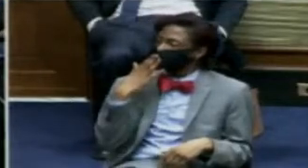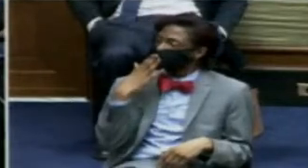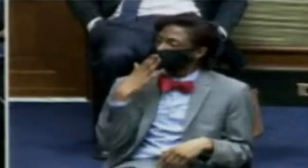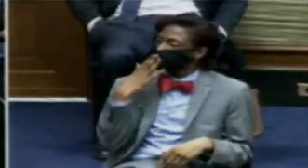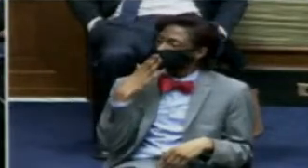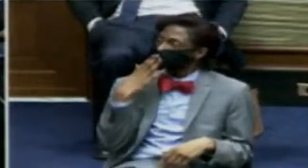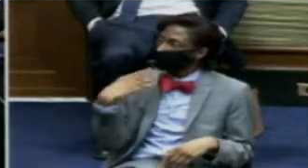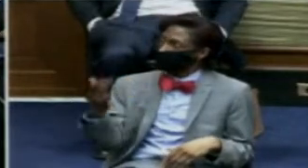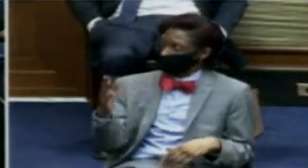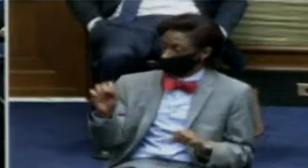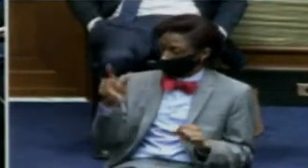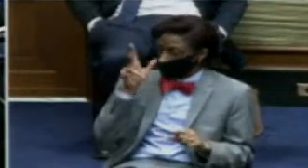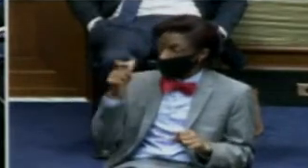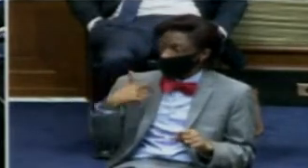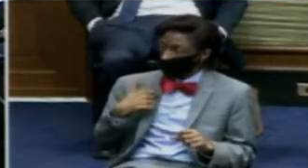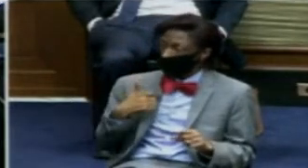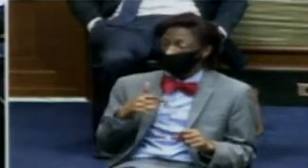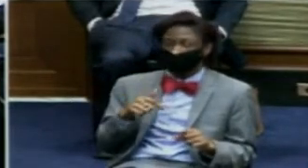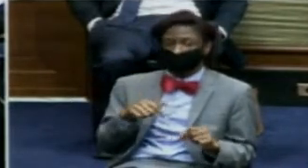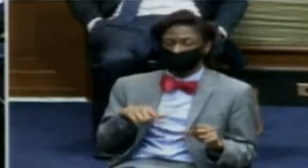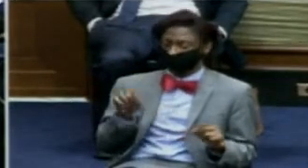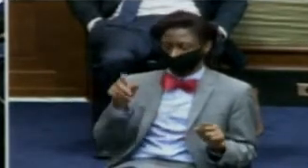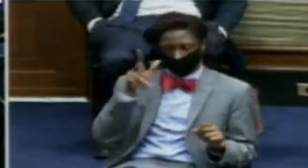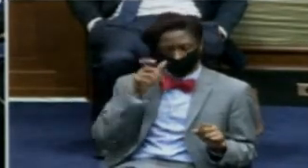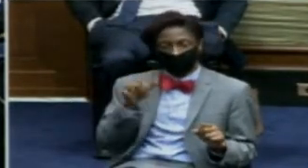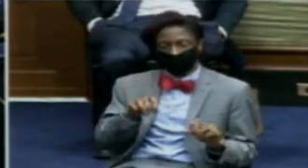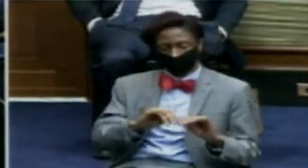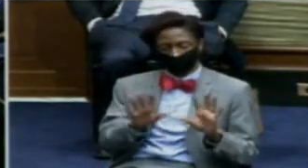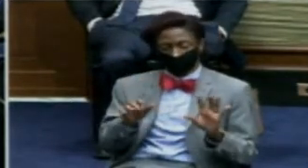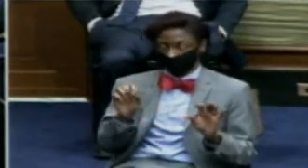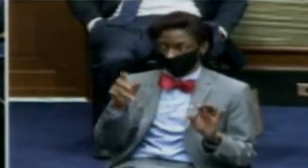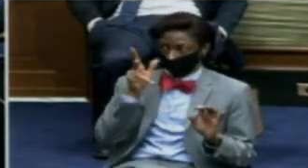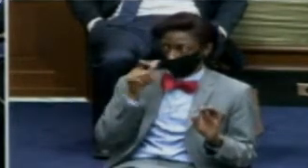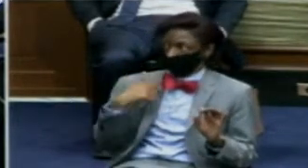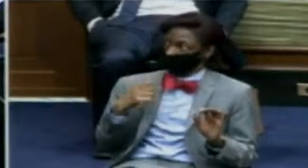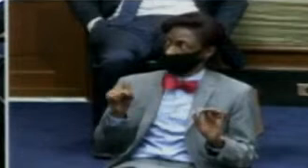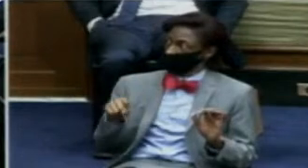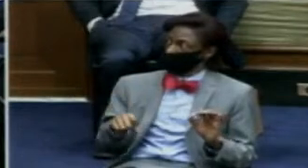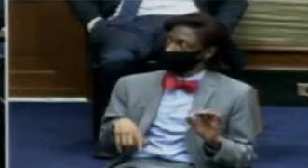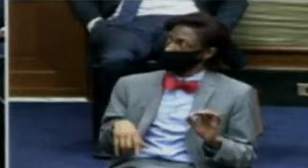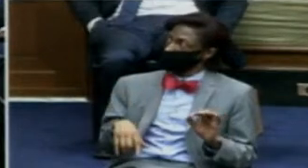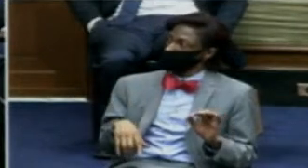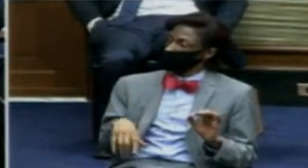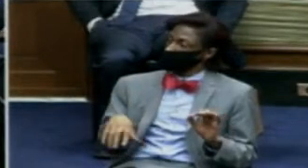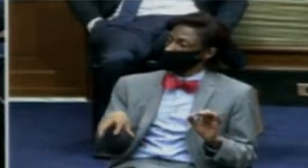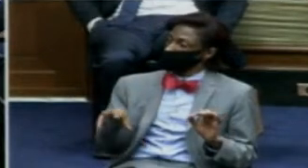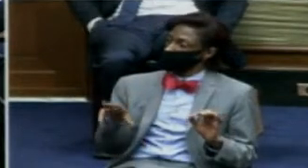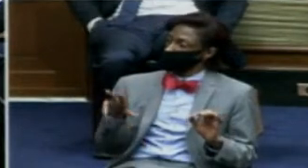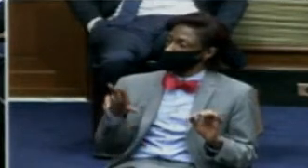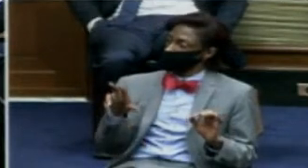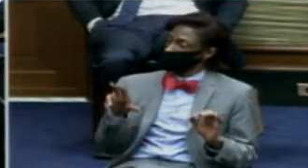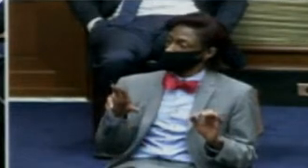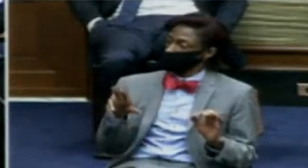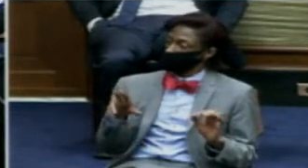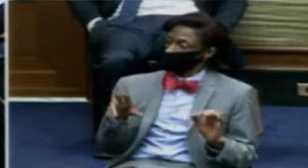now? Yes, we can. Madam Chair, can you hear me? Yes?